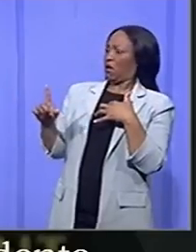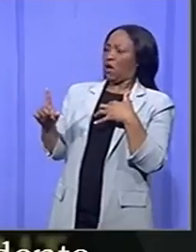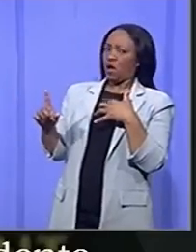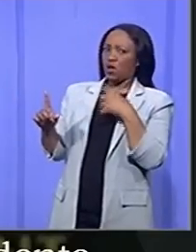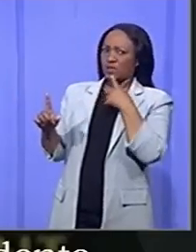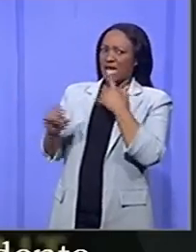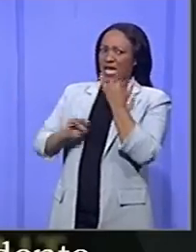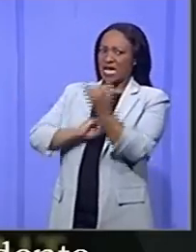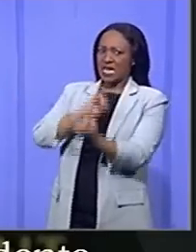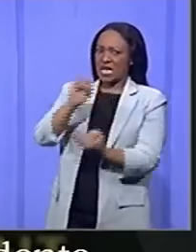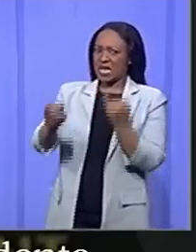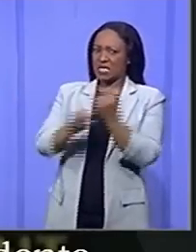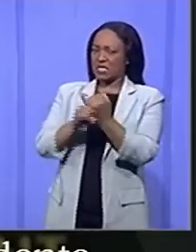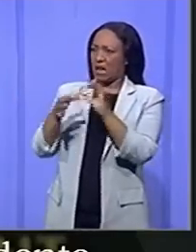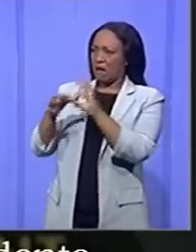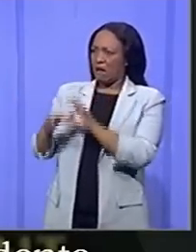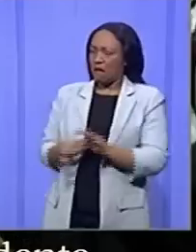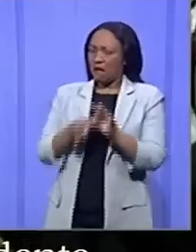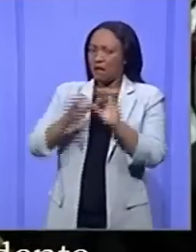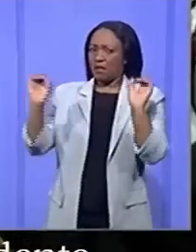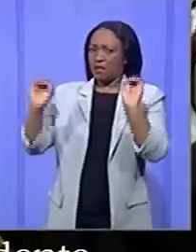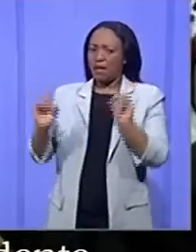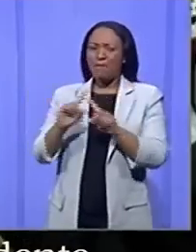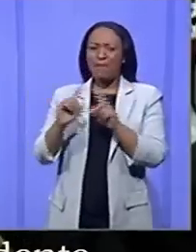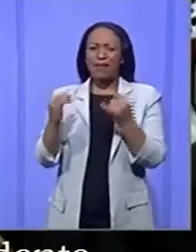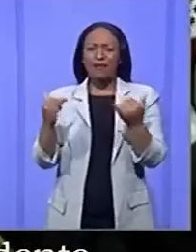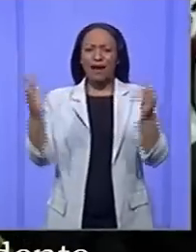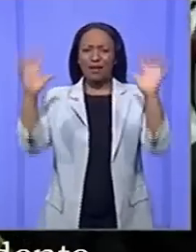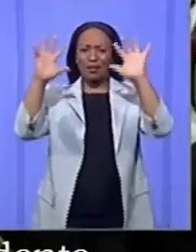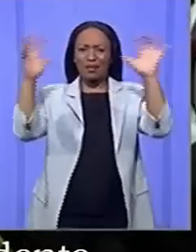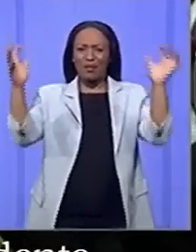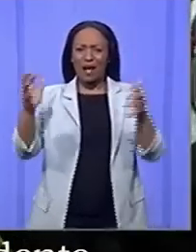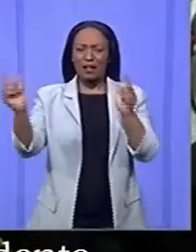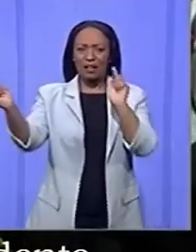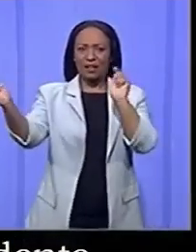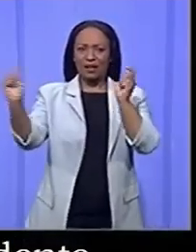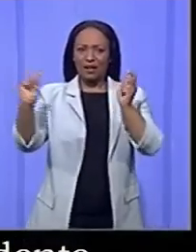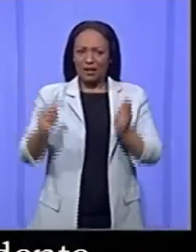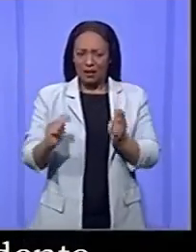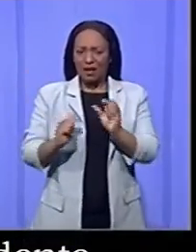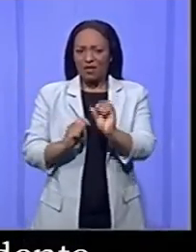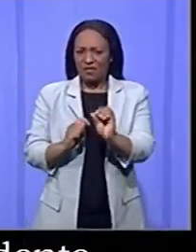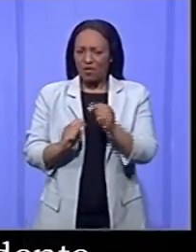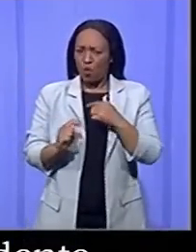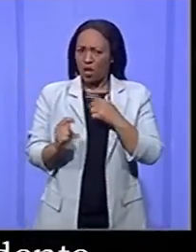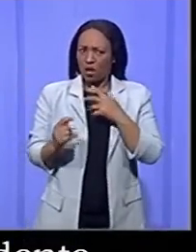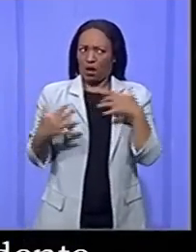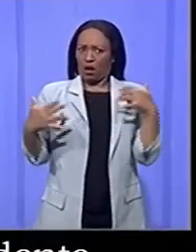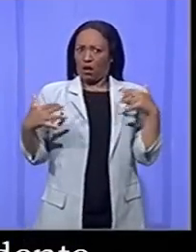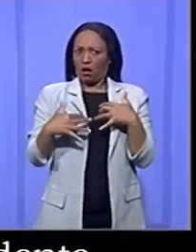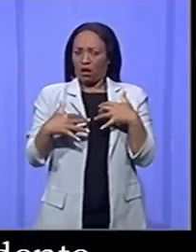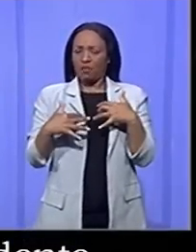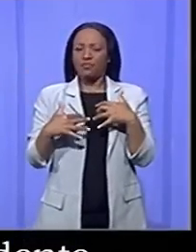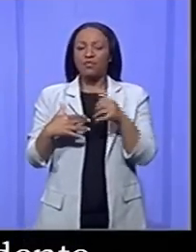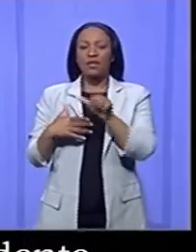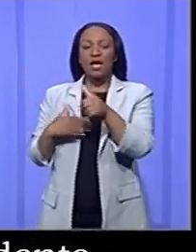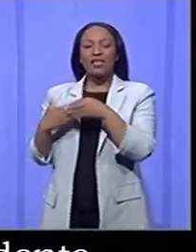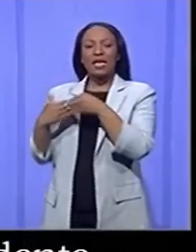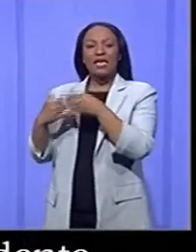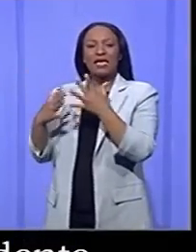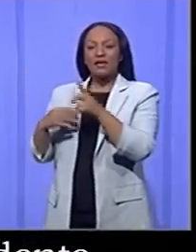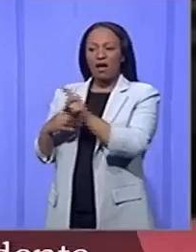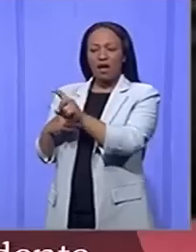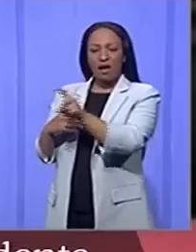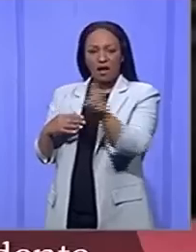while we are living in a world defined by shifting global balance of forces. Ba bang ba baetapele ha ba ka ba thabiswa